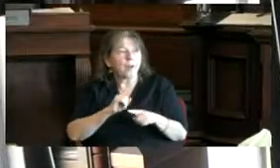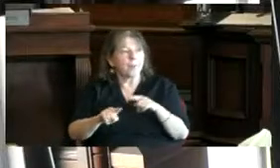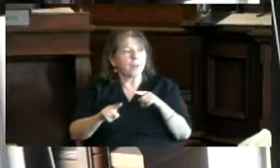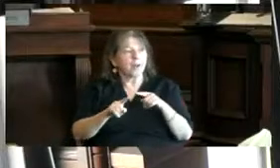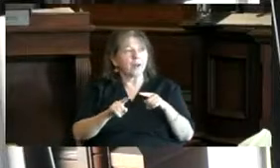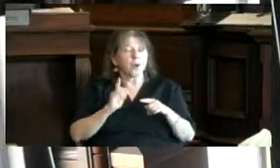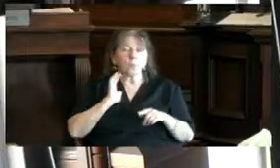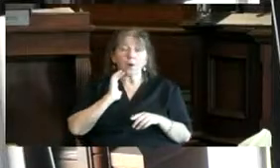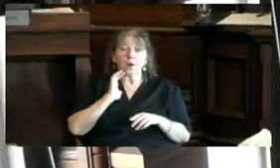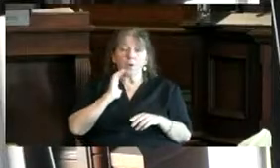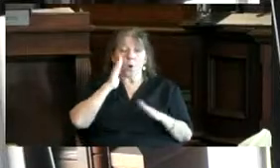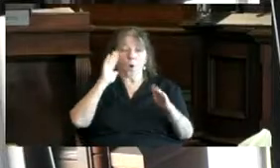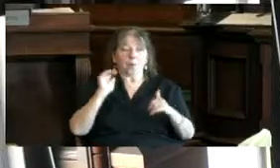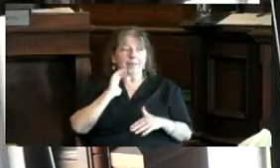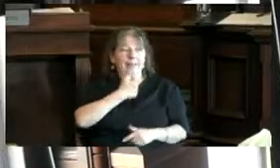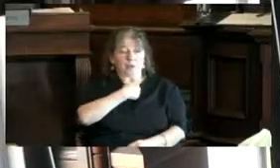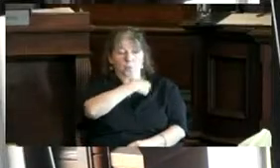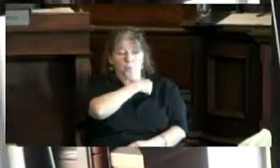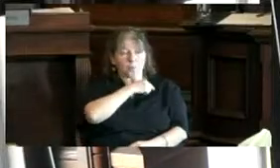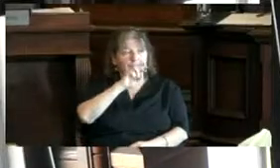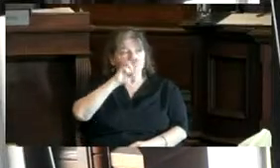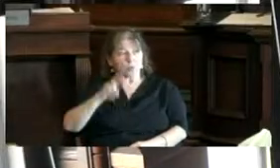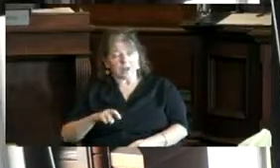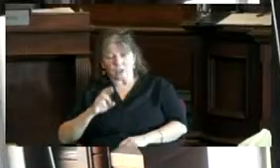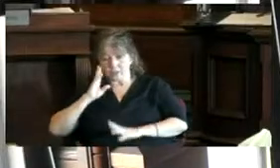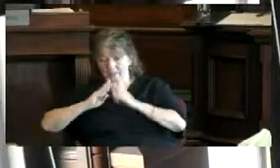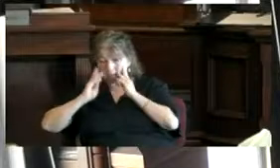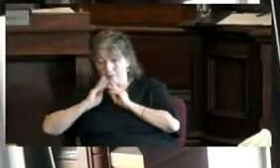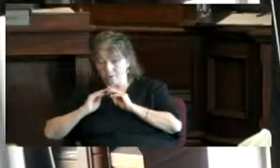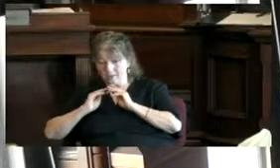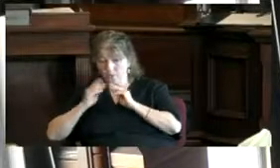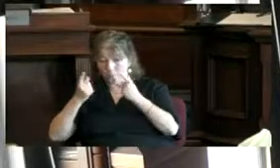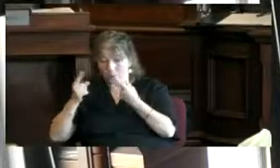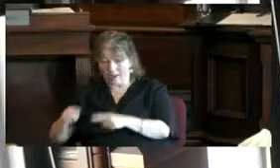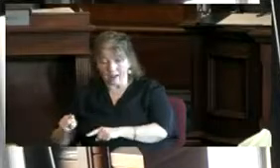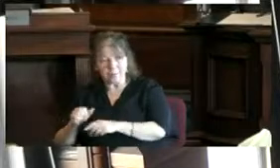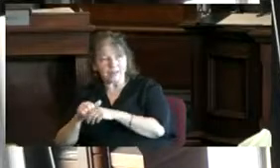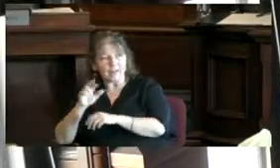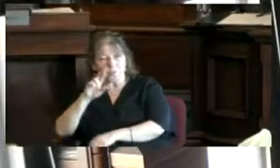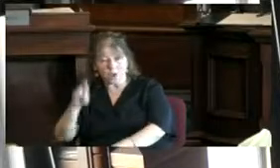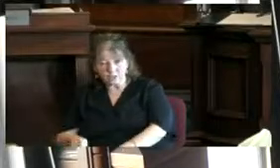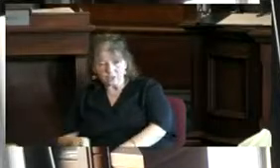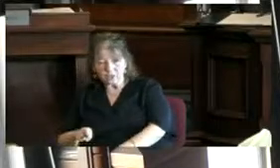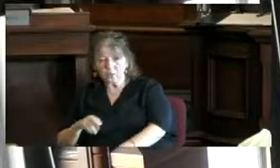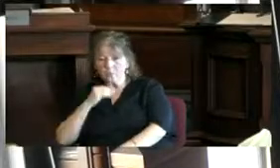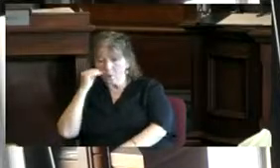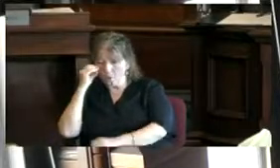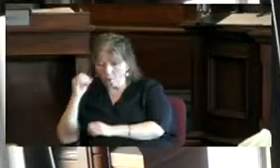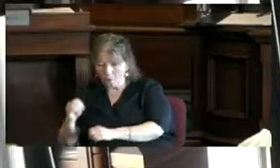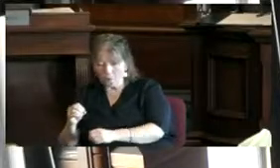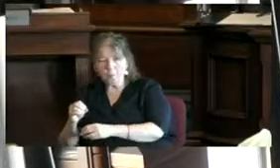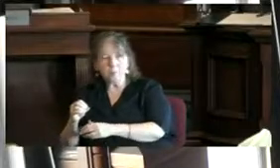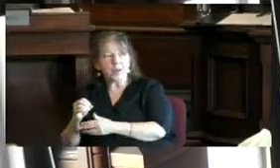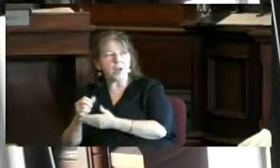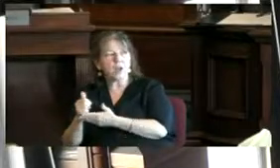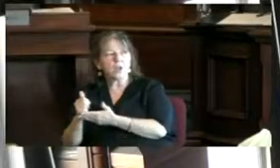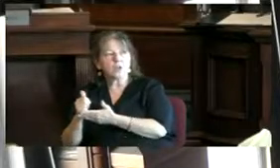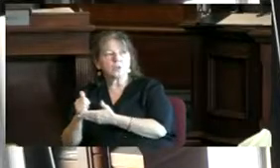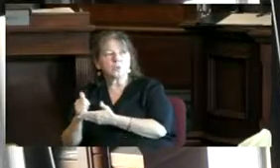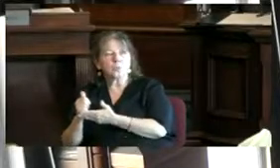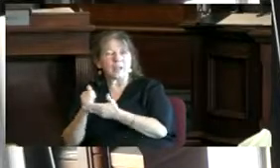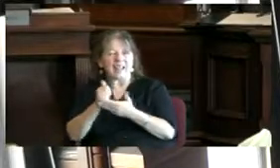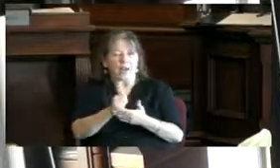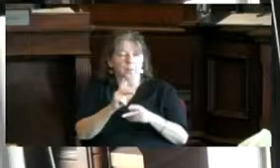use our position as a city that is experiencing the effects of homelessness to get people to move